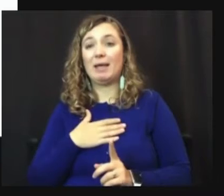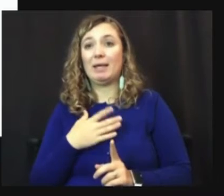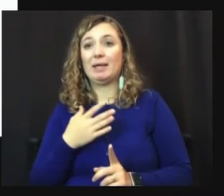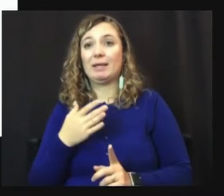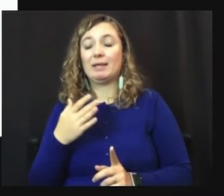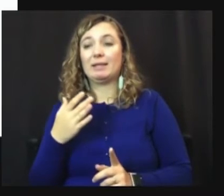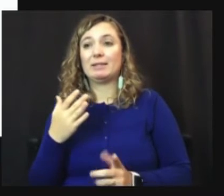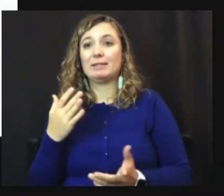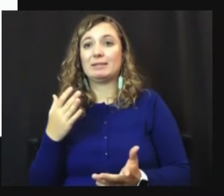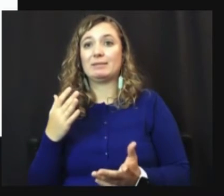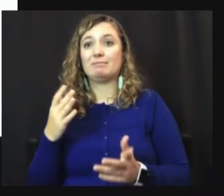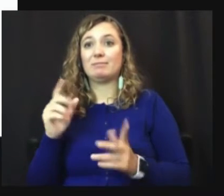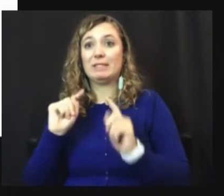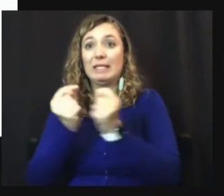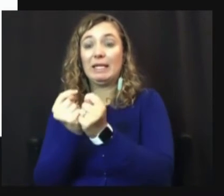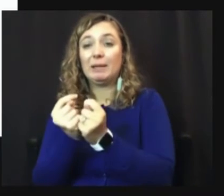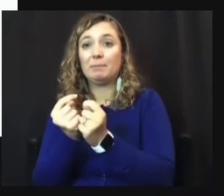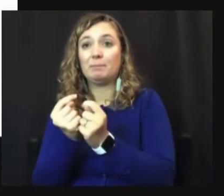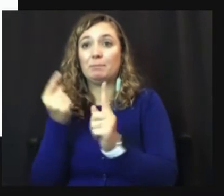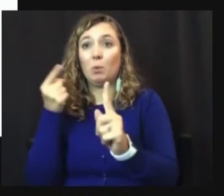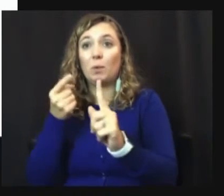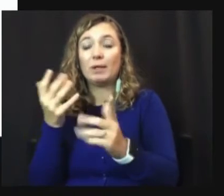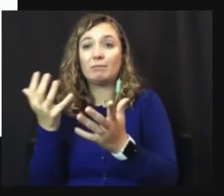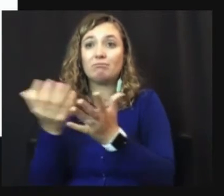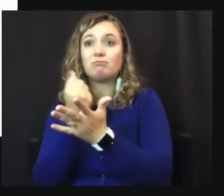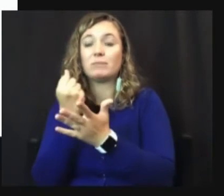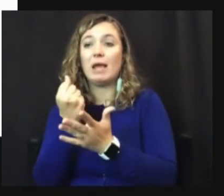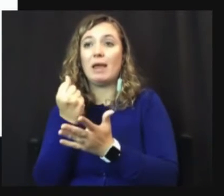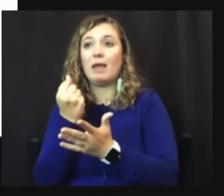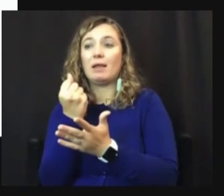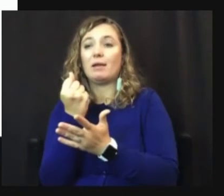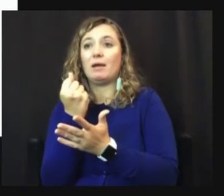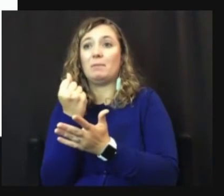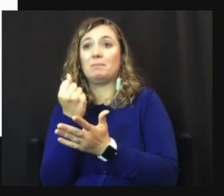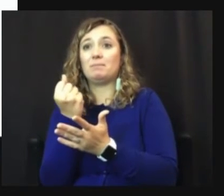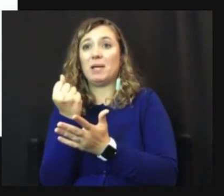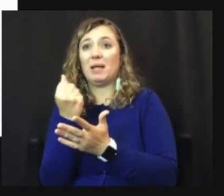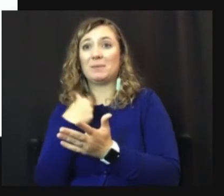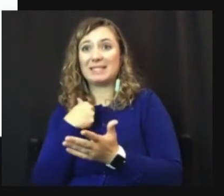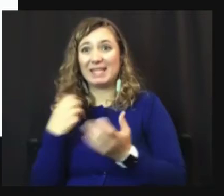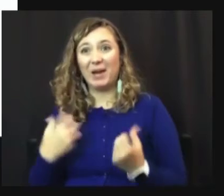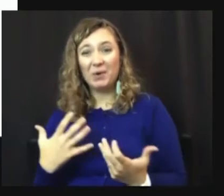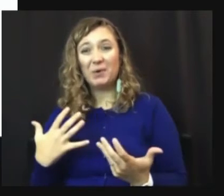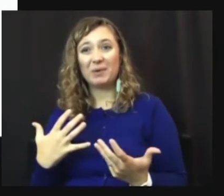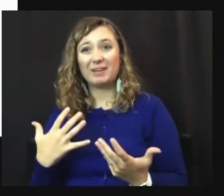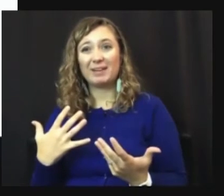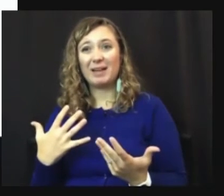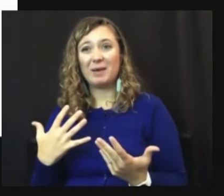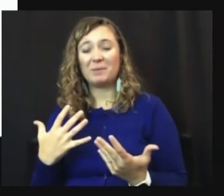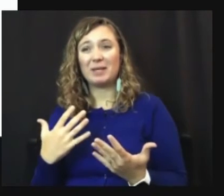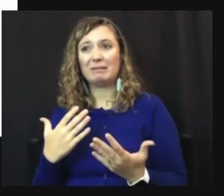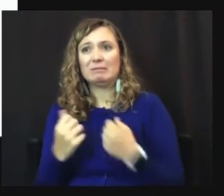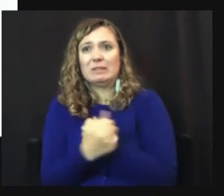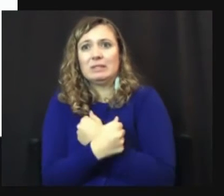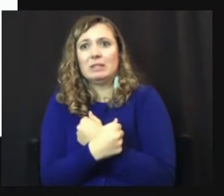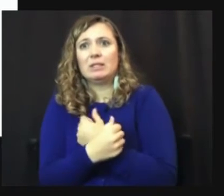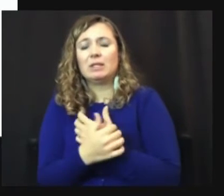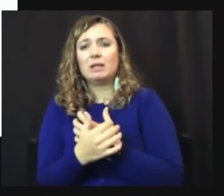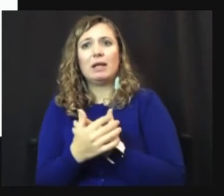up and down. So I would cross my arms and hold my body tight. I didn't want to be made fun of.